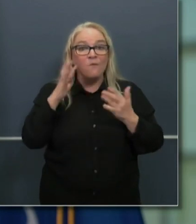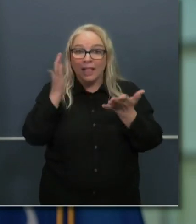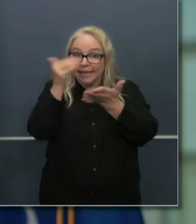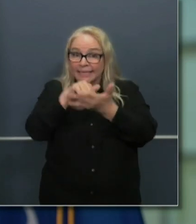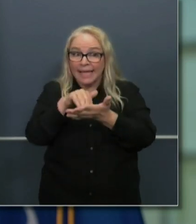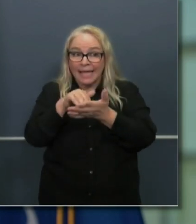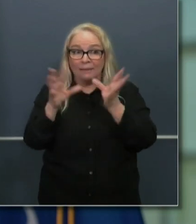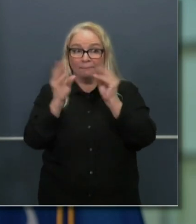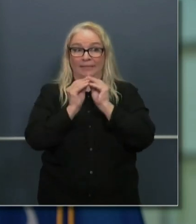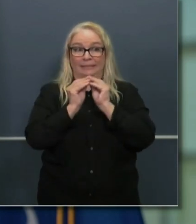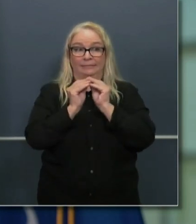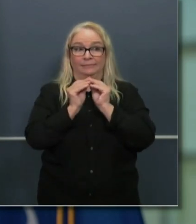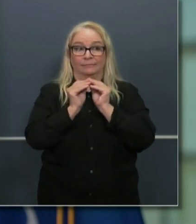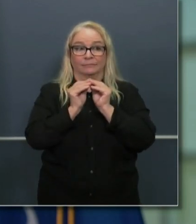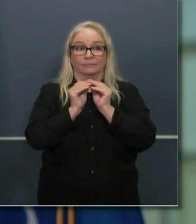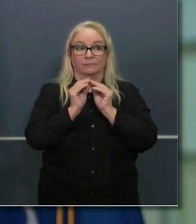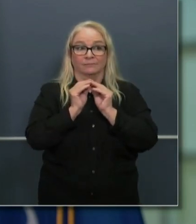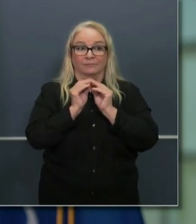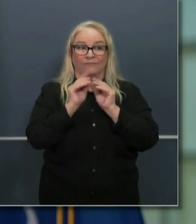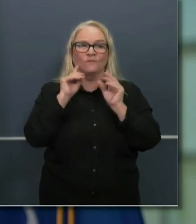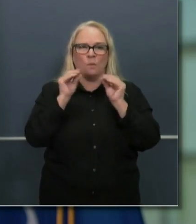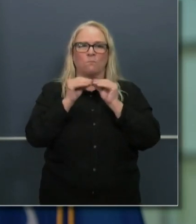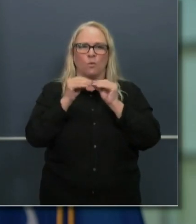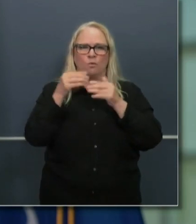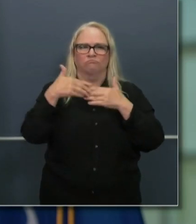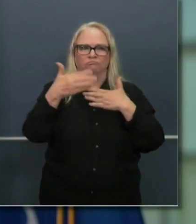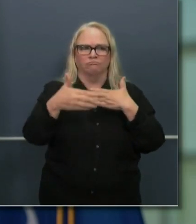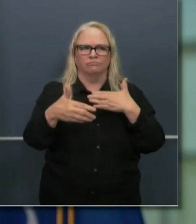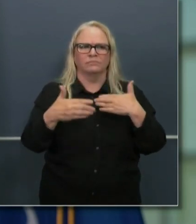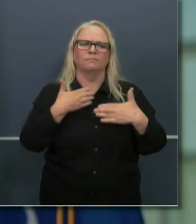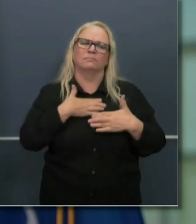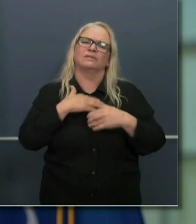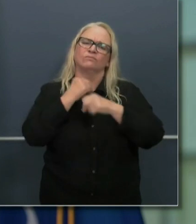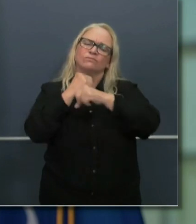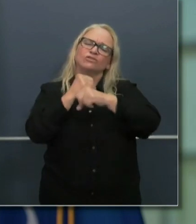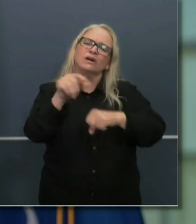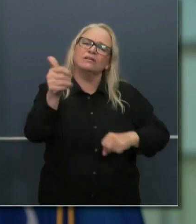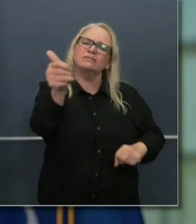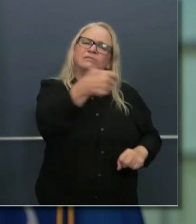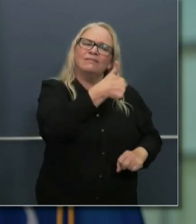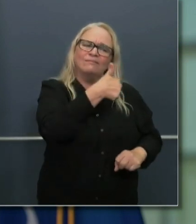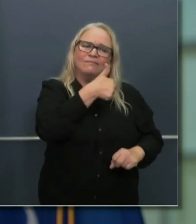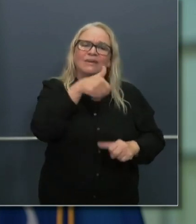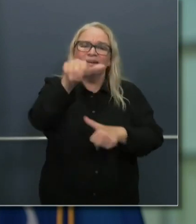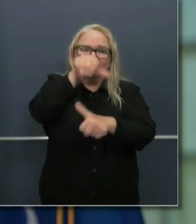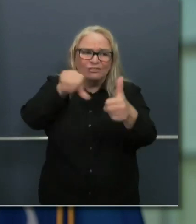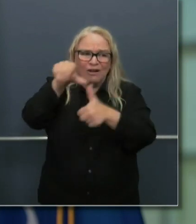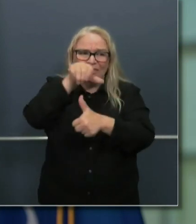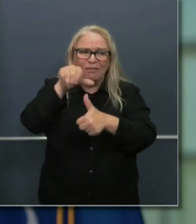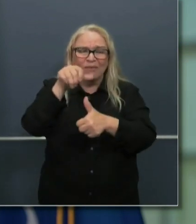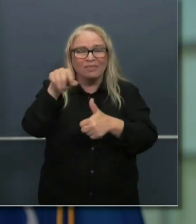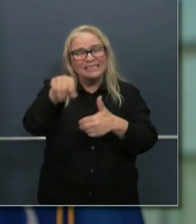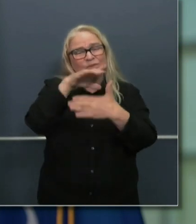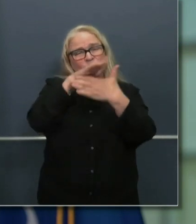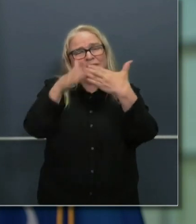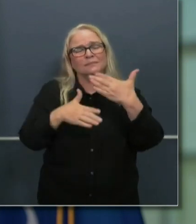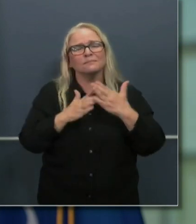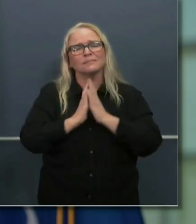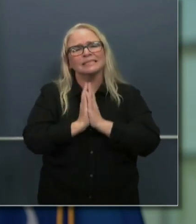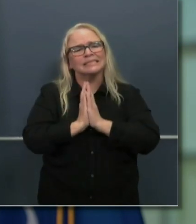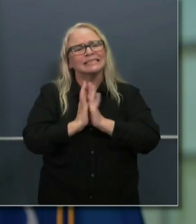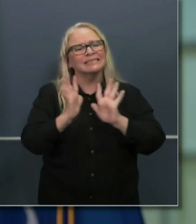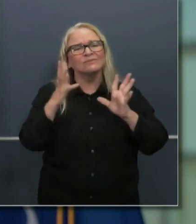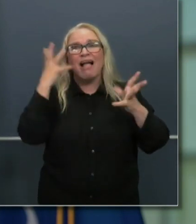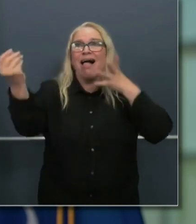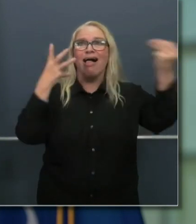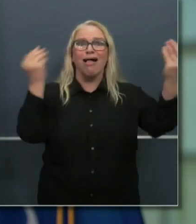us, again, watch each other's backs this weekend as we move into a holiday weekend where more and more people are mixing, more and more people are coming